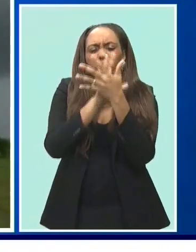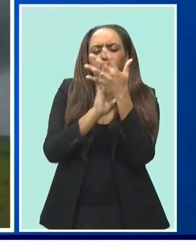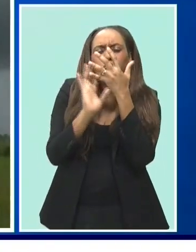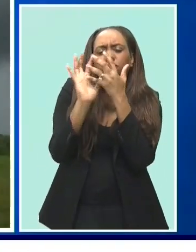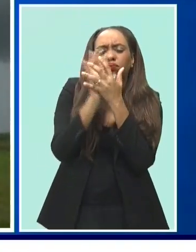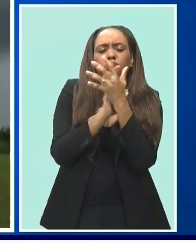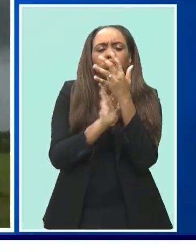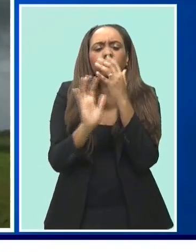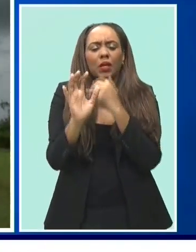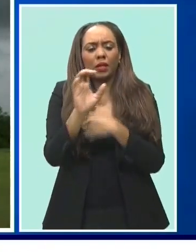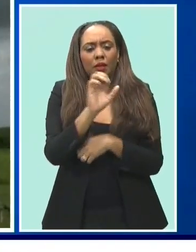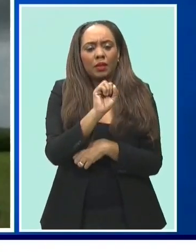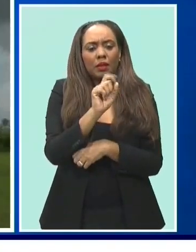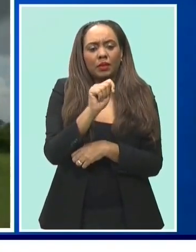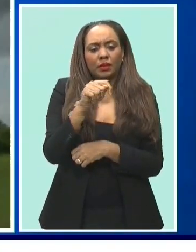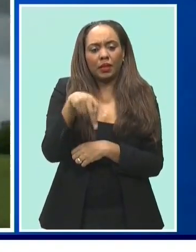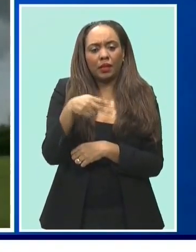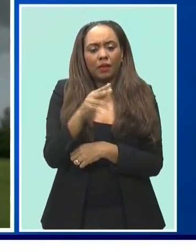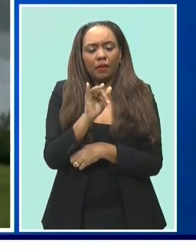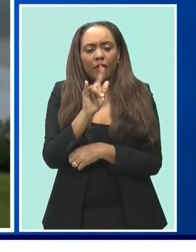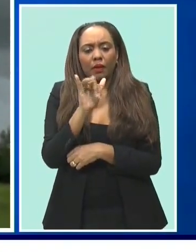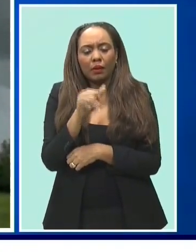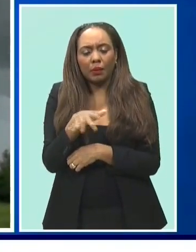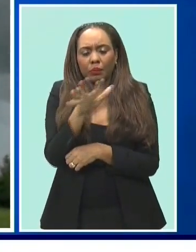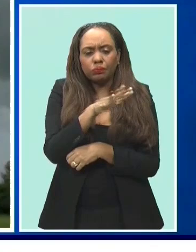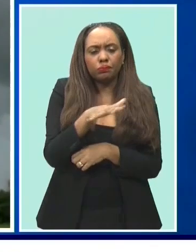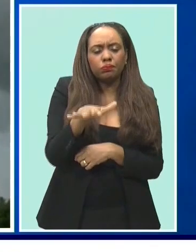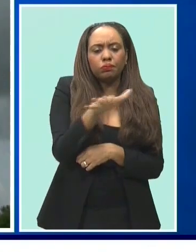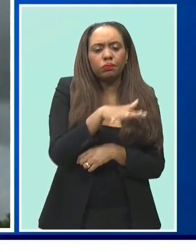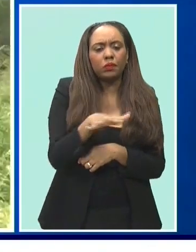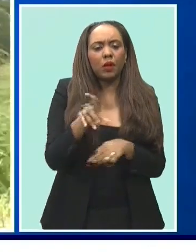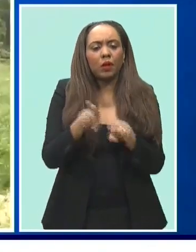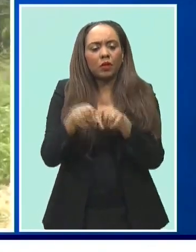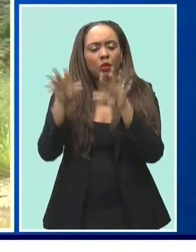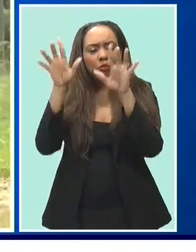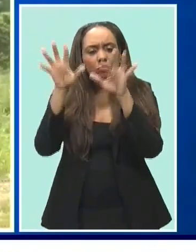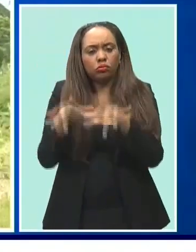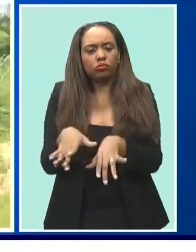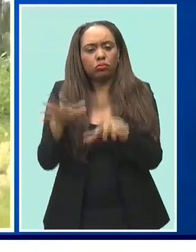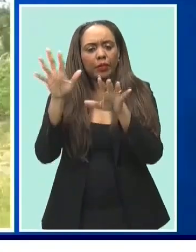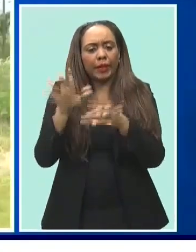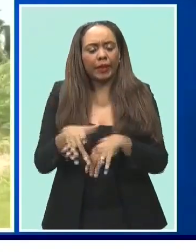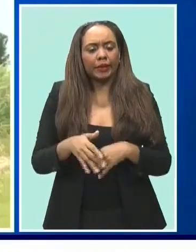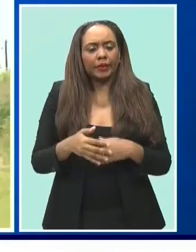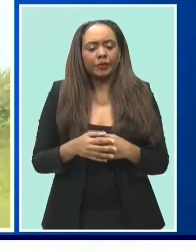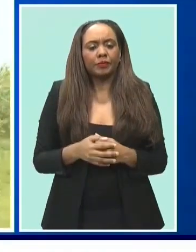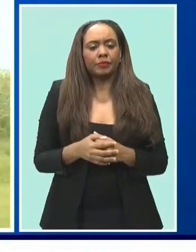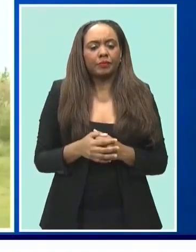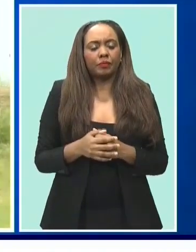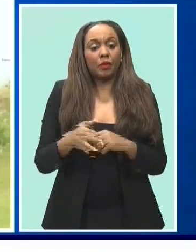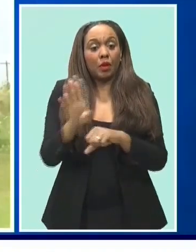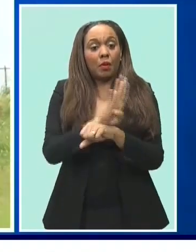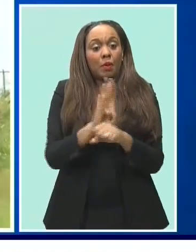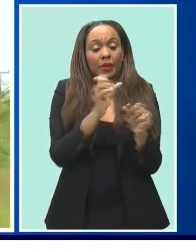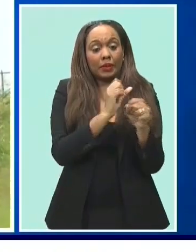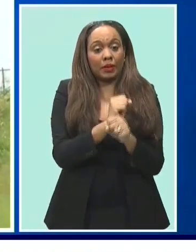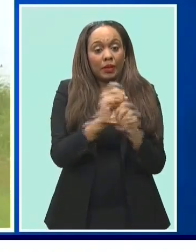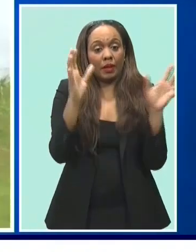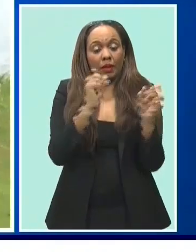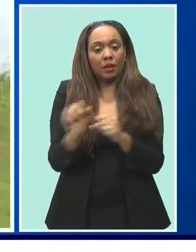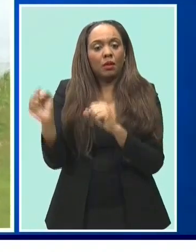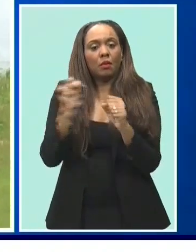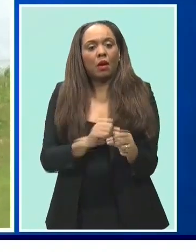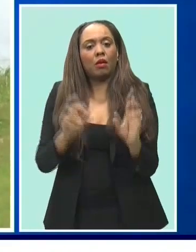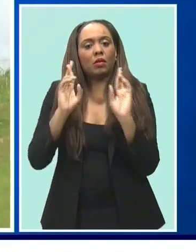which were seen throughout the morning and the afternoon, were accompanied by rain. A team from the Barbados Light and Power was busy responding